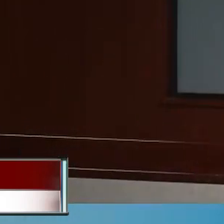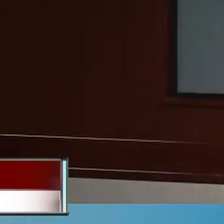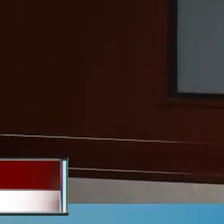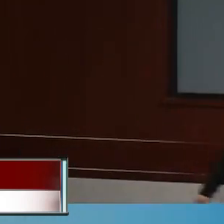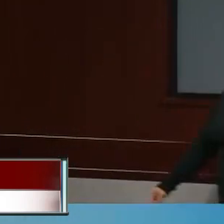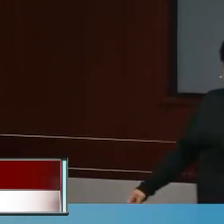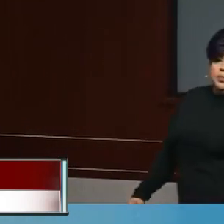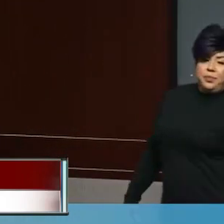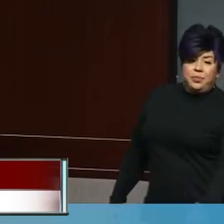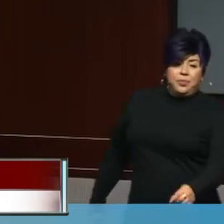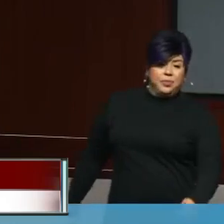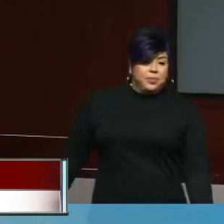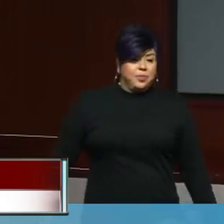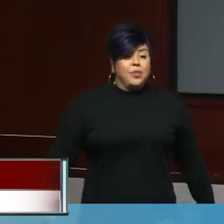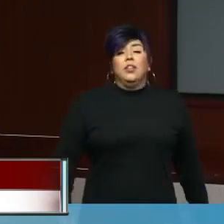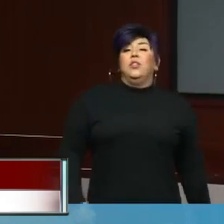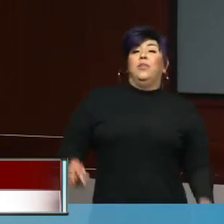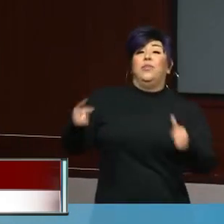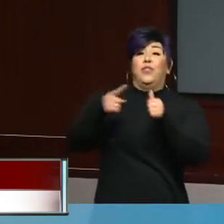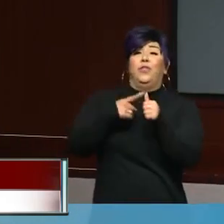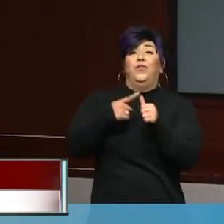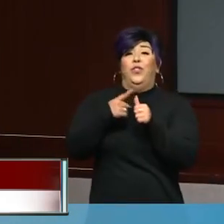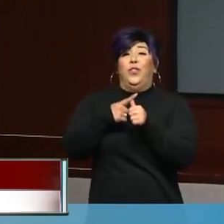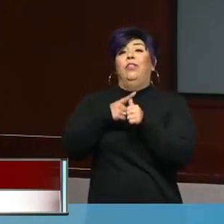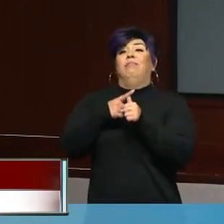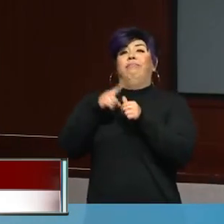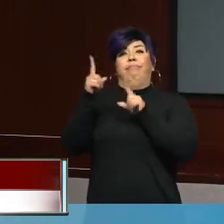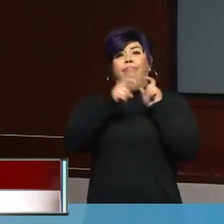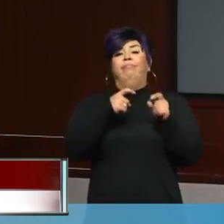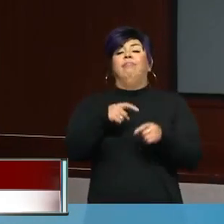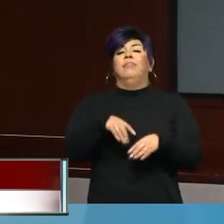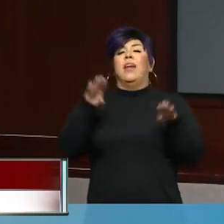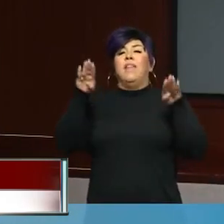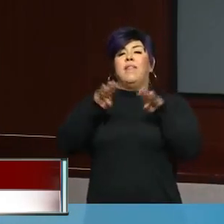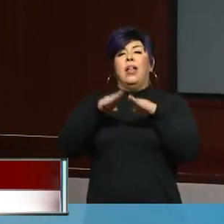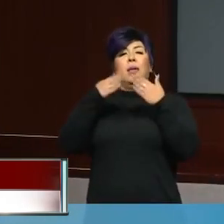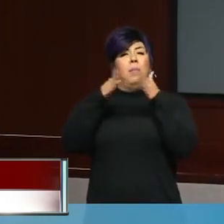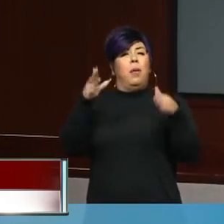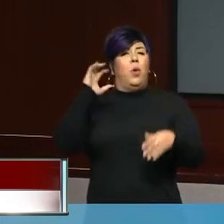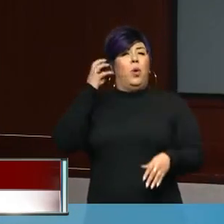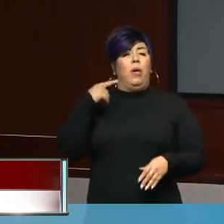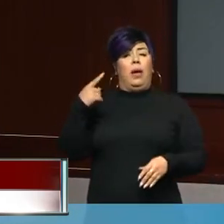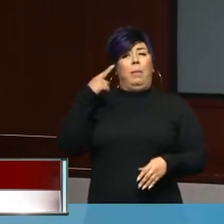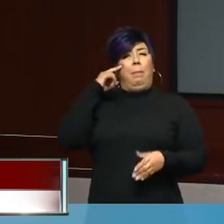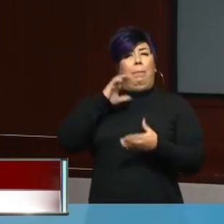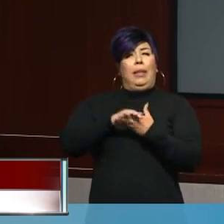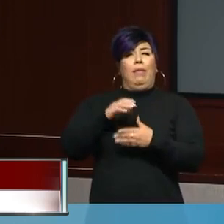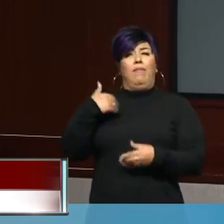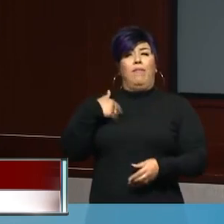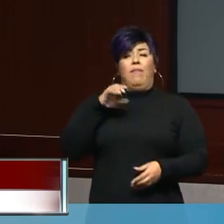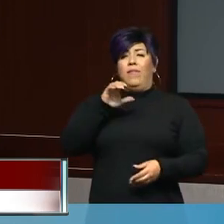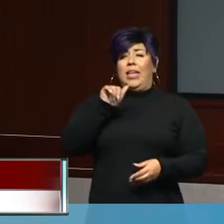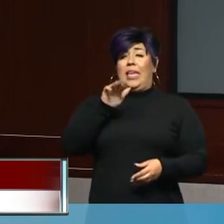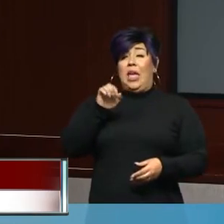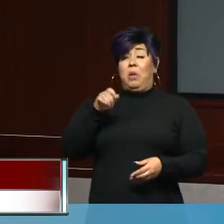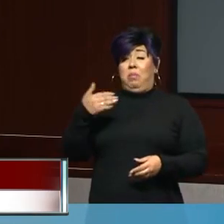Thank you, Ryan. Our first outlet is Valley Public Radio. I believe we have Carrie Klein on the line. Any questions?